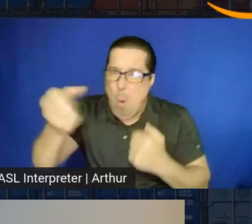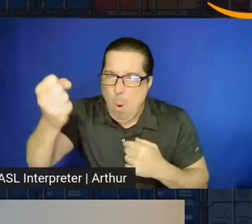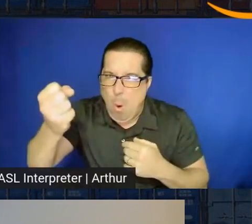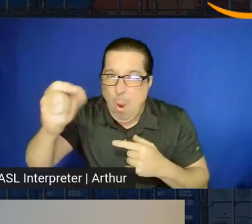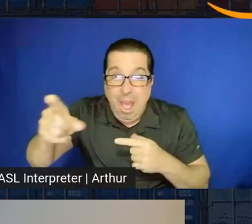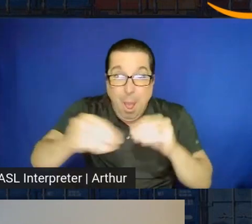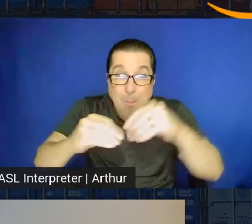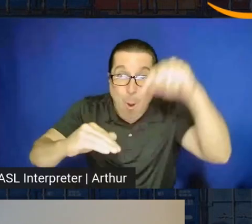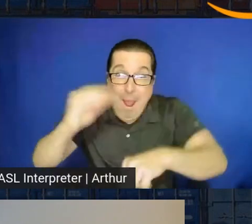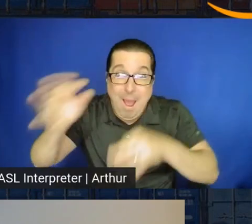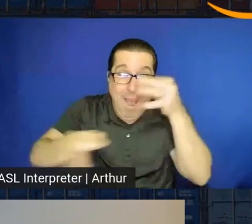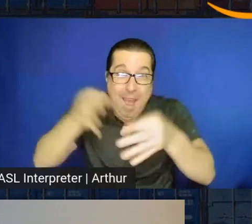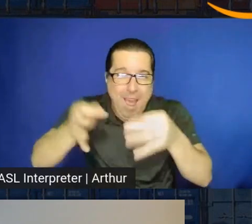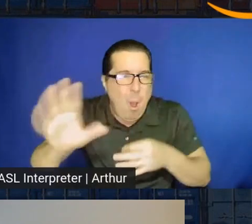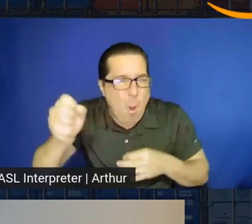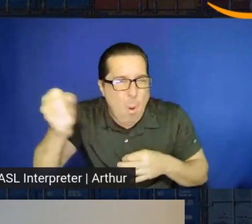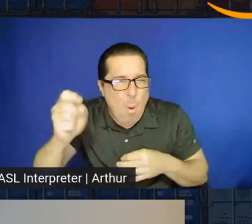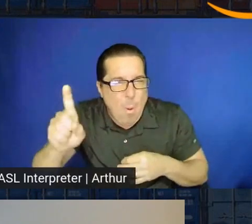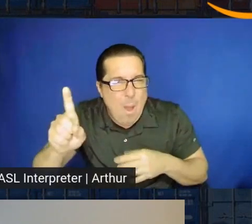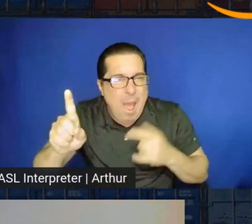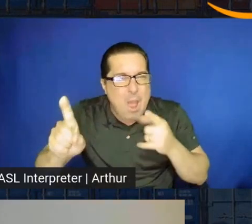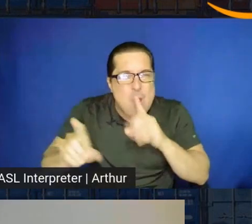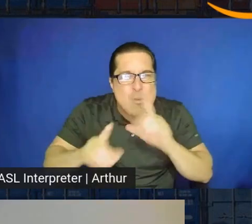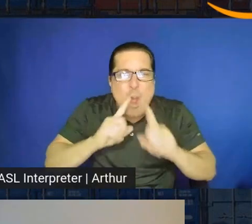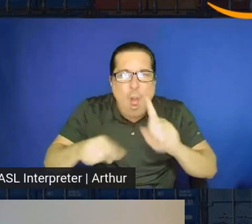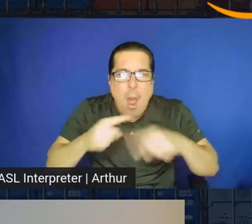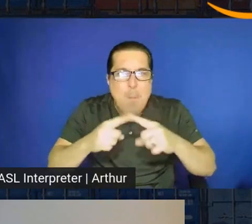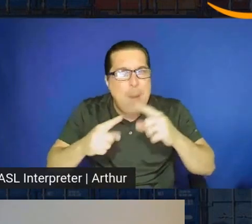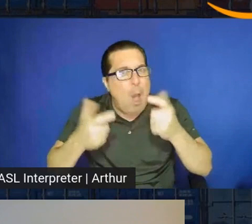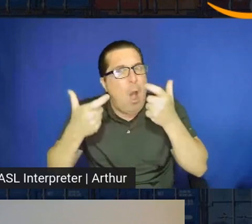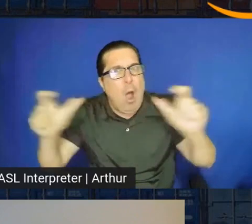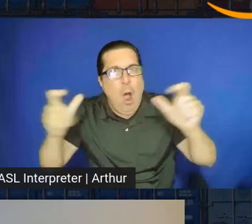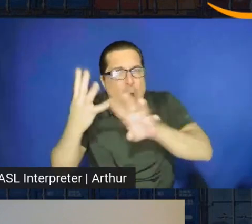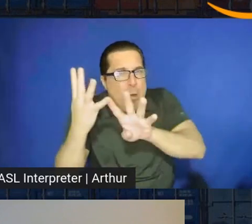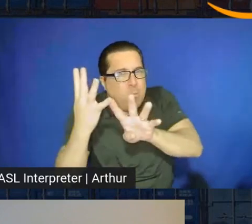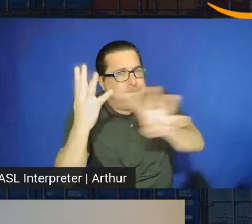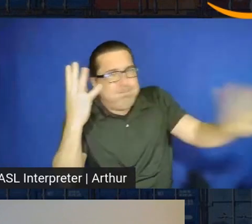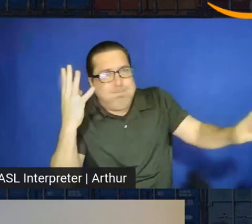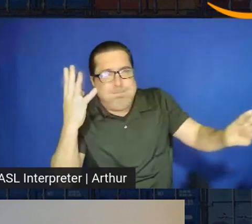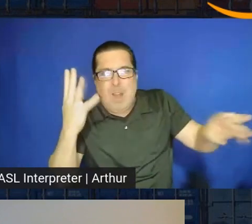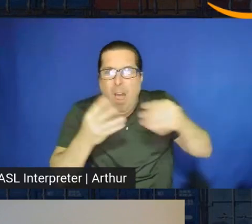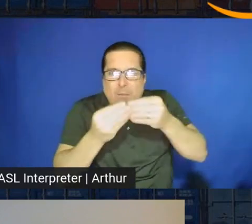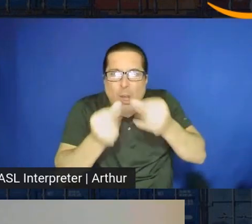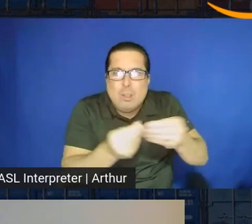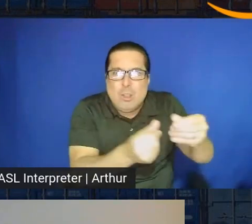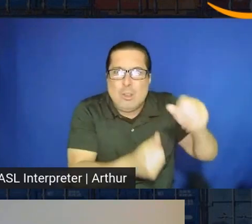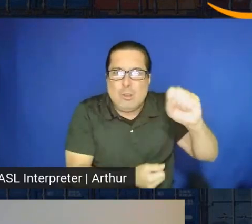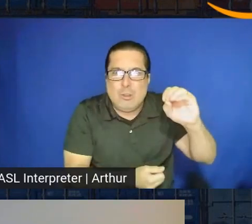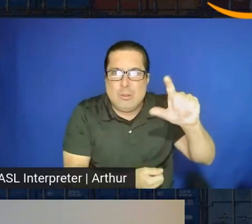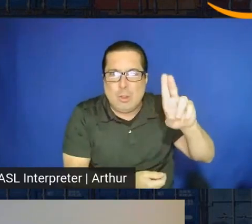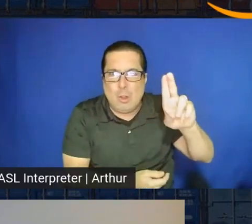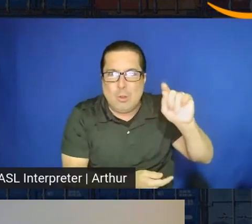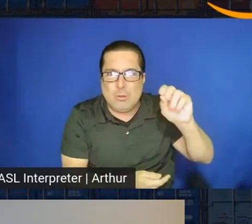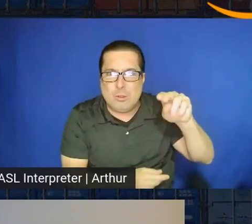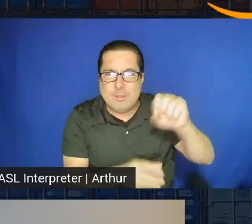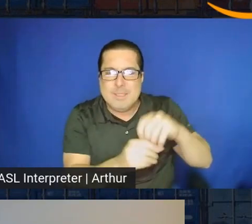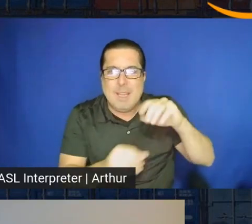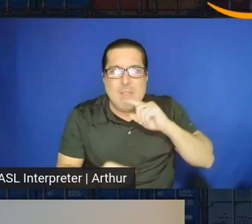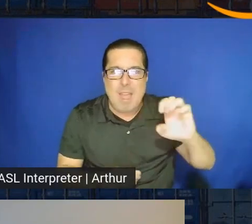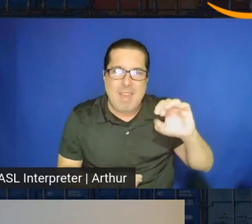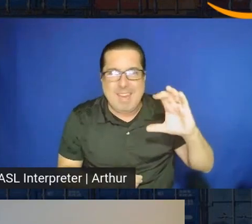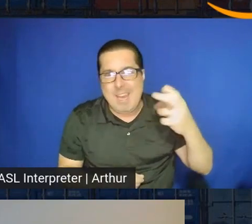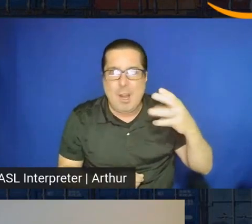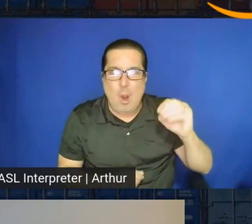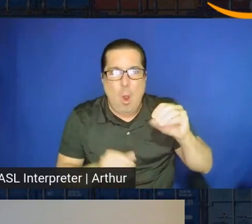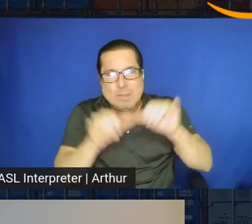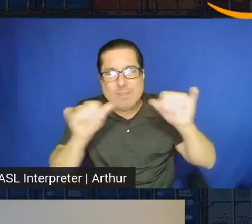a little bit more. You mentioned an ocean of solutions out there in the ecosystem. Now, one of the kind of visualizations